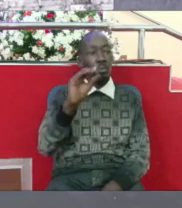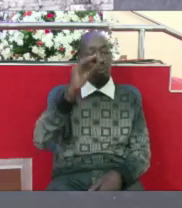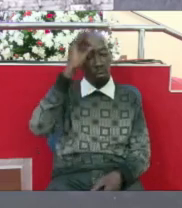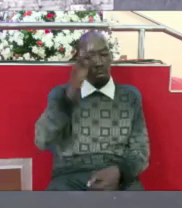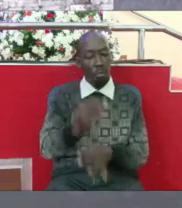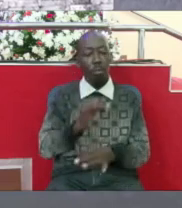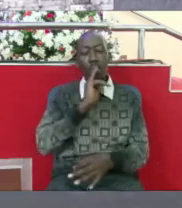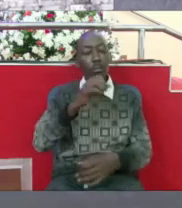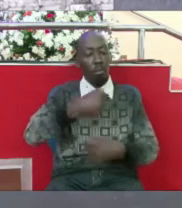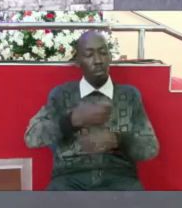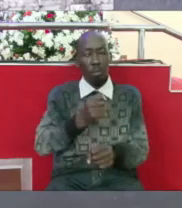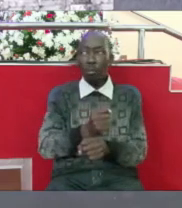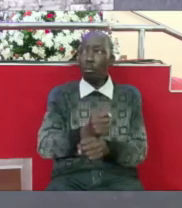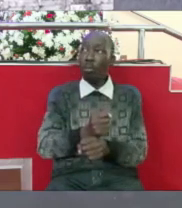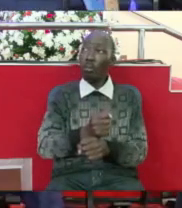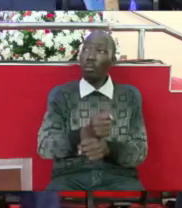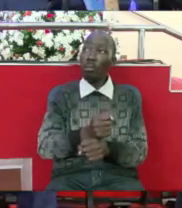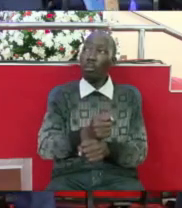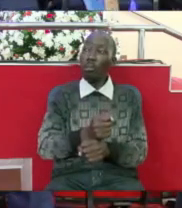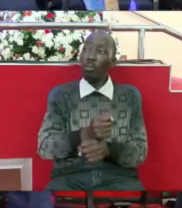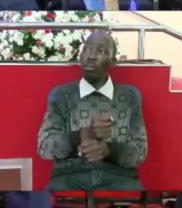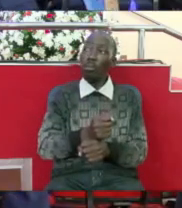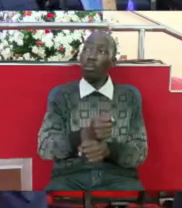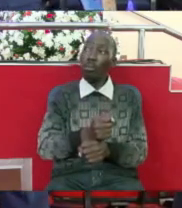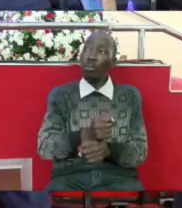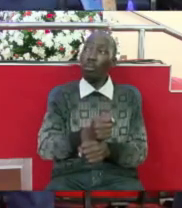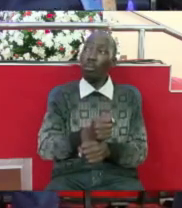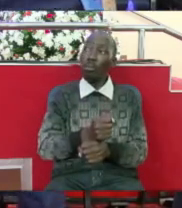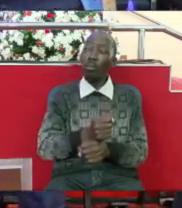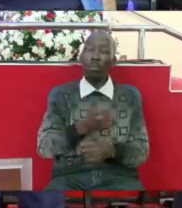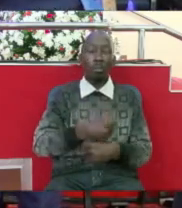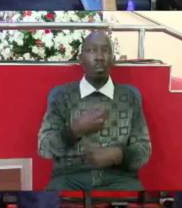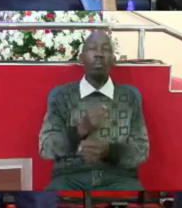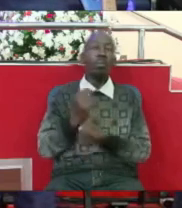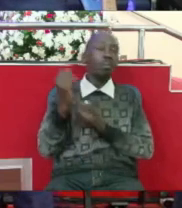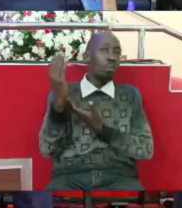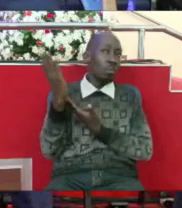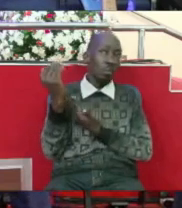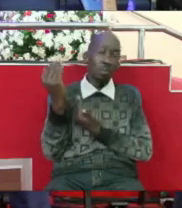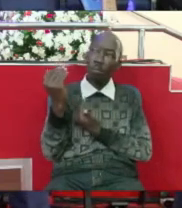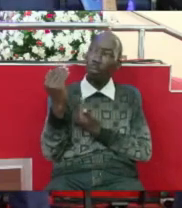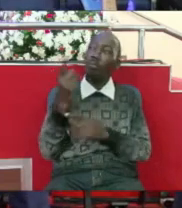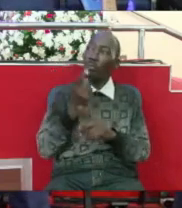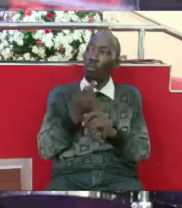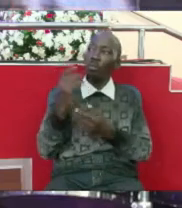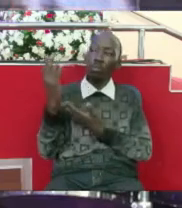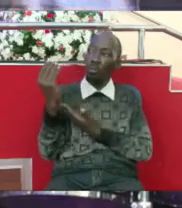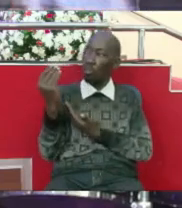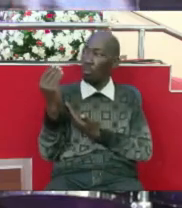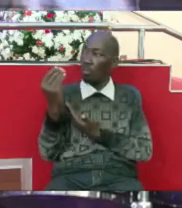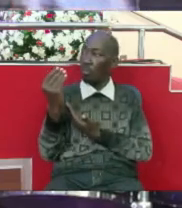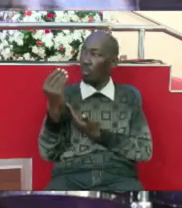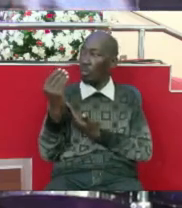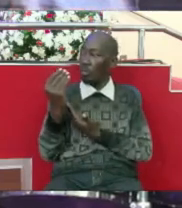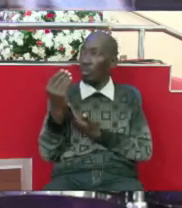is made up of hope. Imani imetengenezwa kutokana na tumaini.